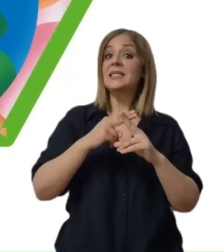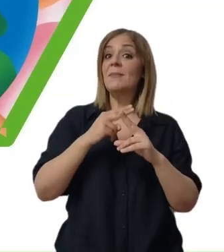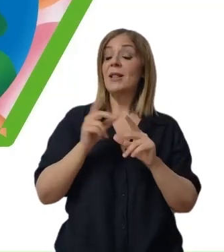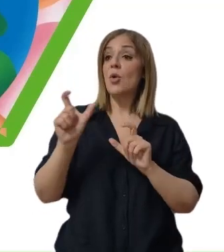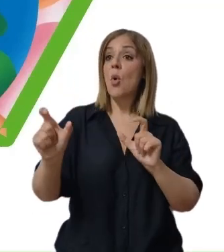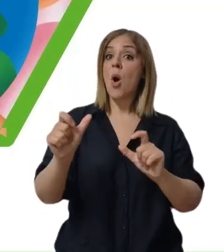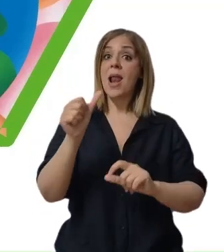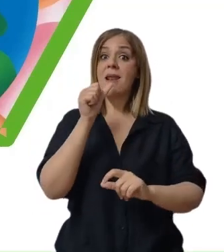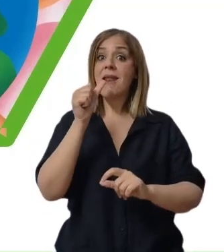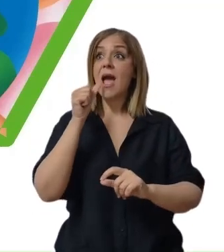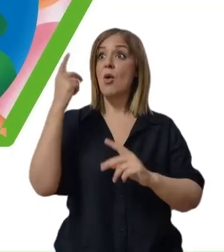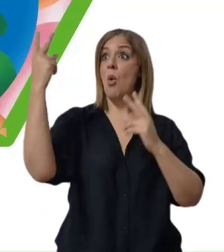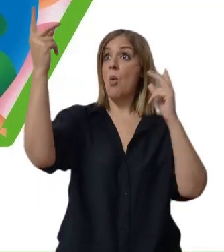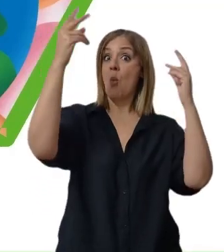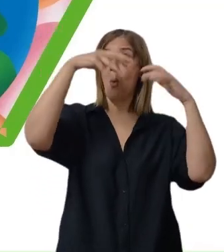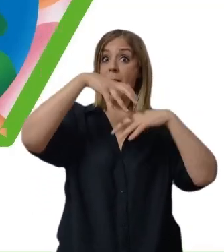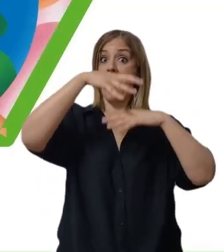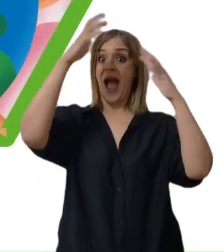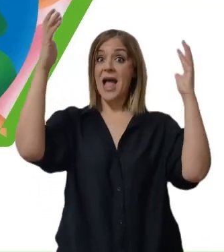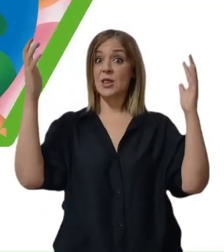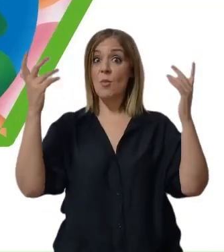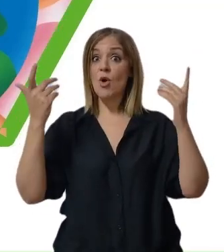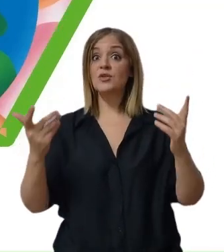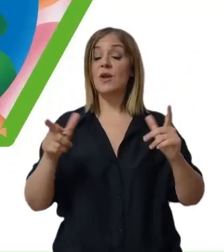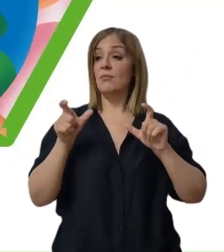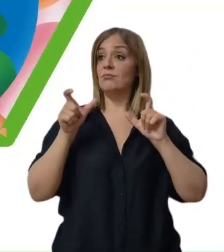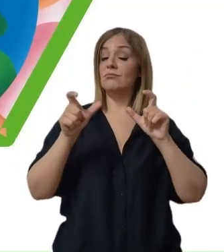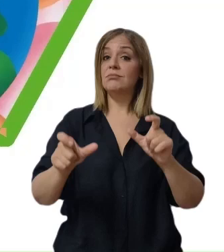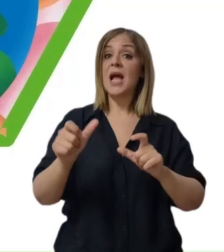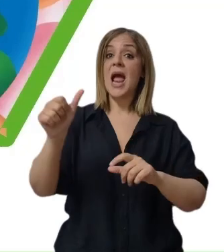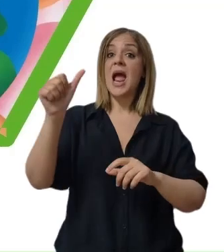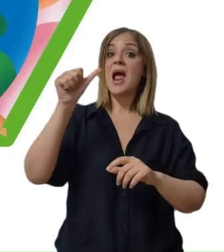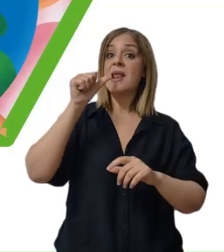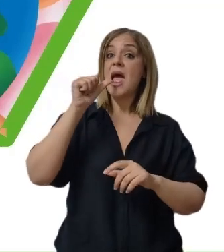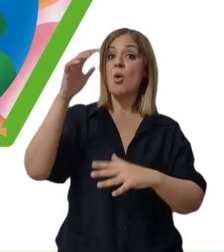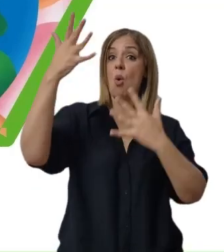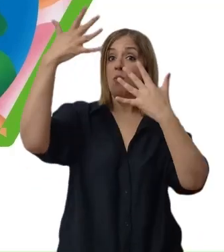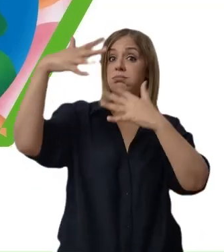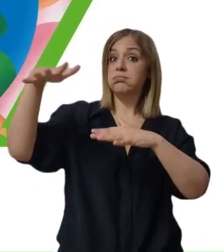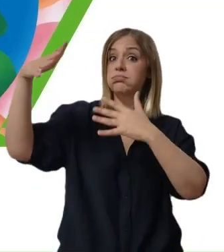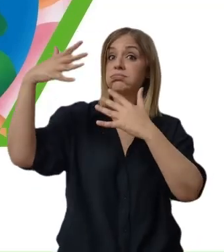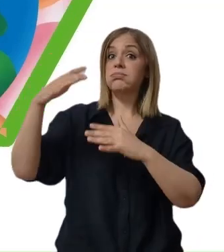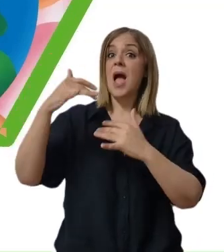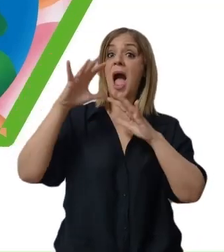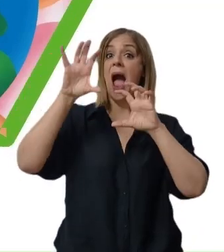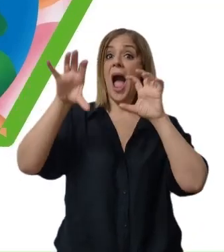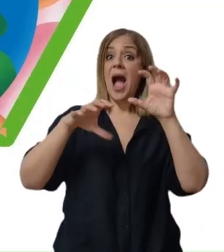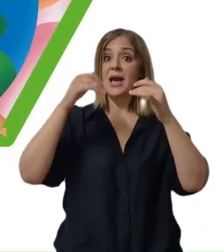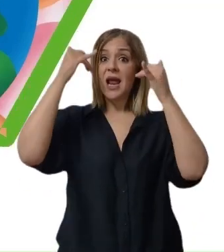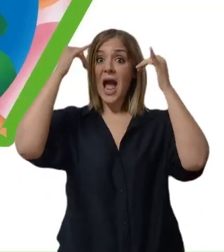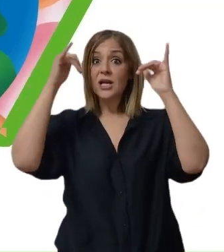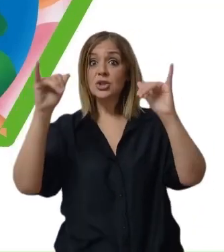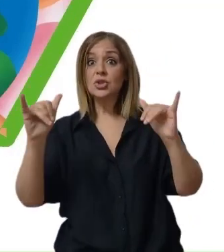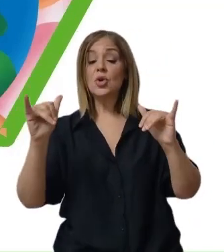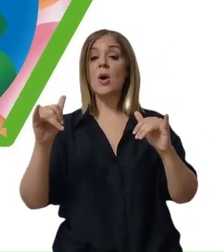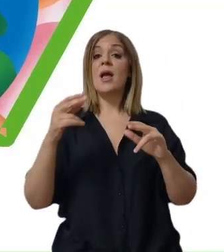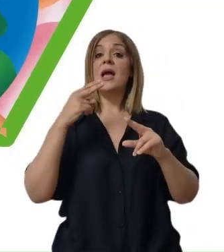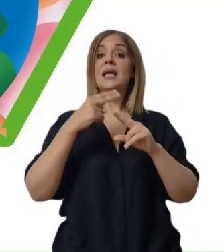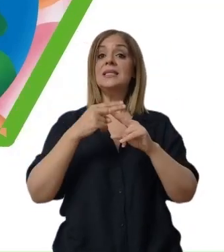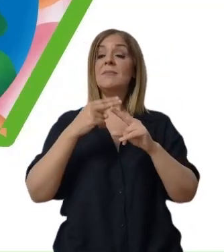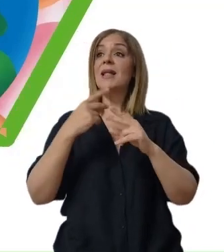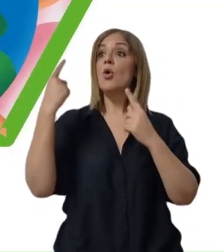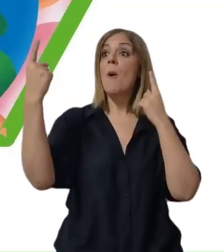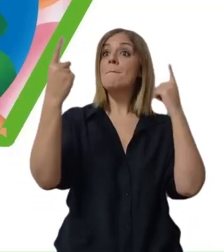pollution, conserving forests, oceans, and wildlife habitats, preventing climate change and its